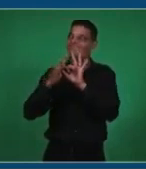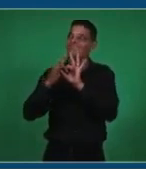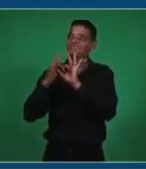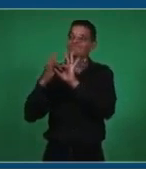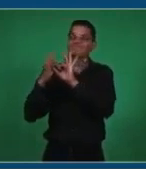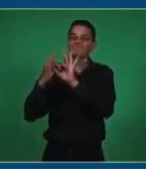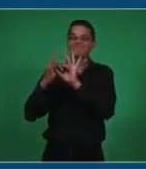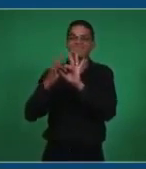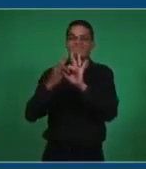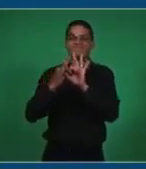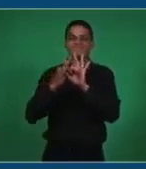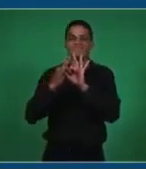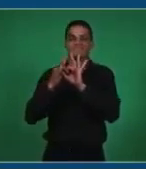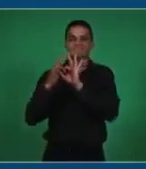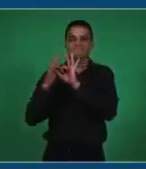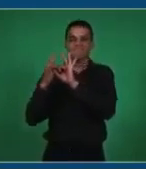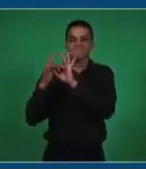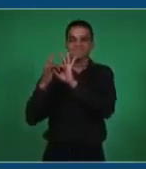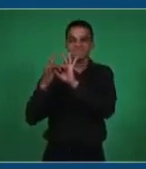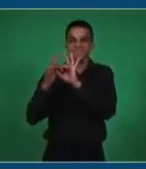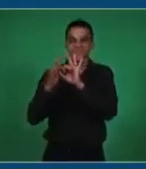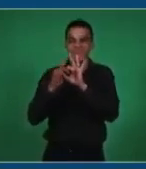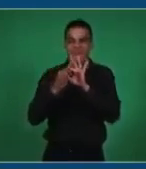inhabit in me.